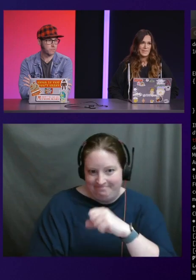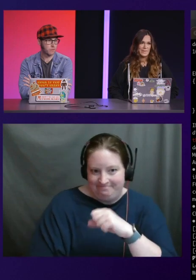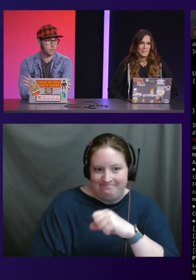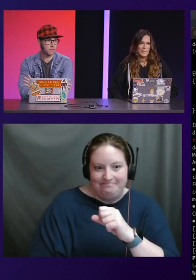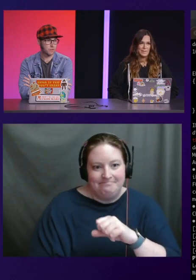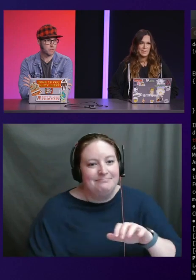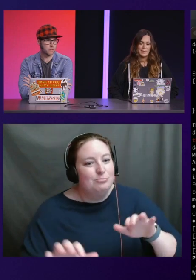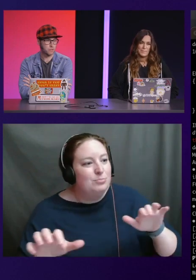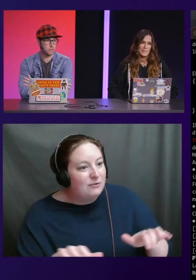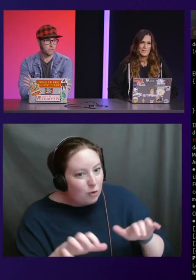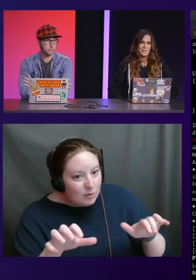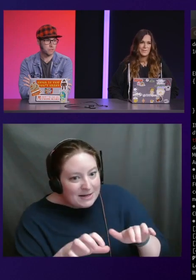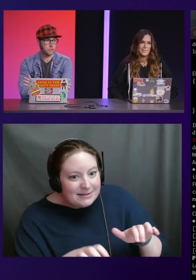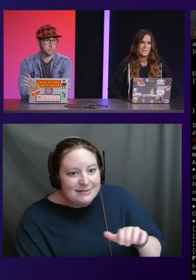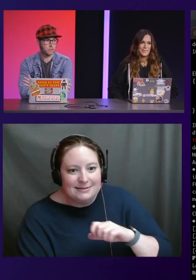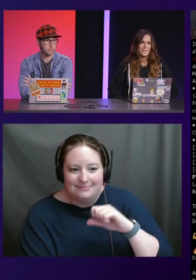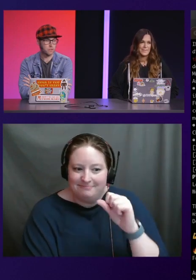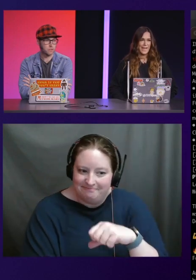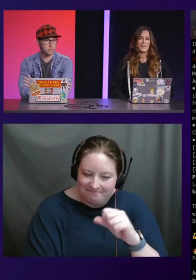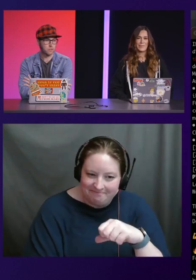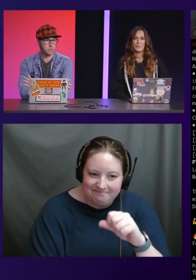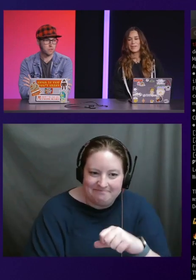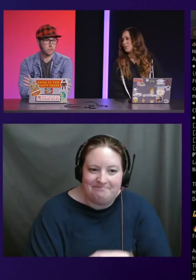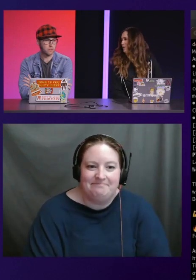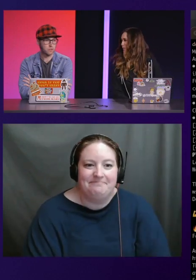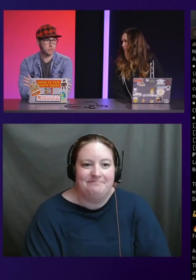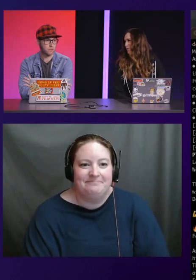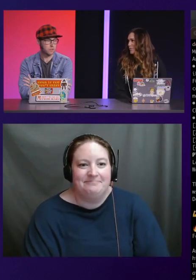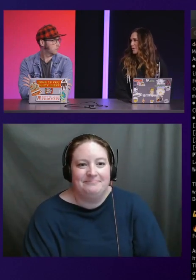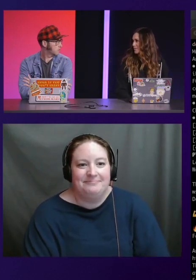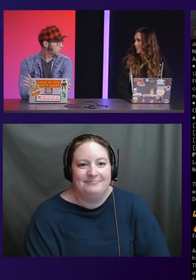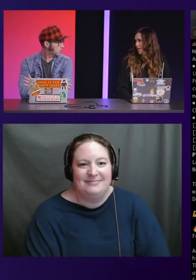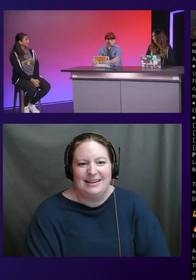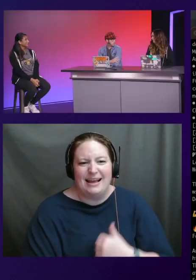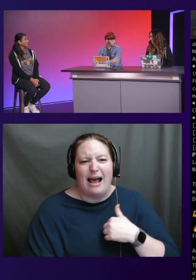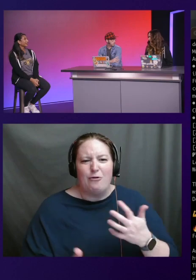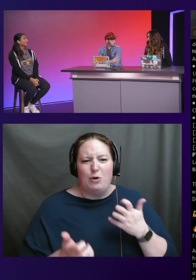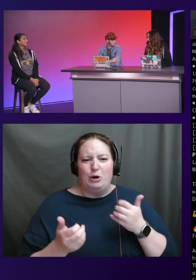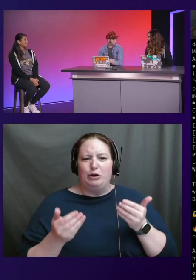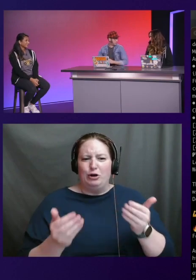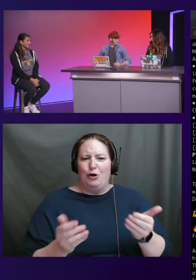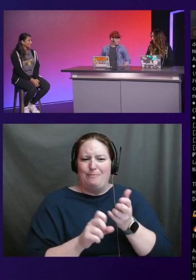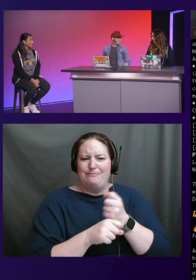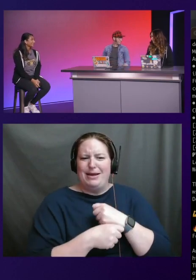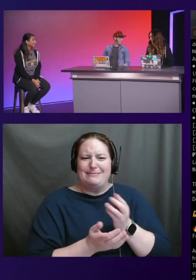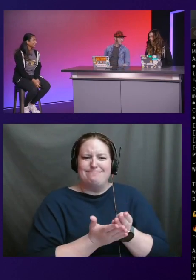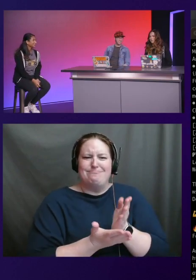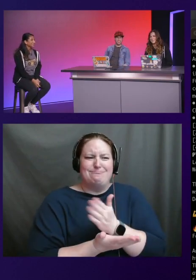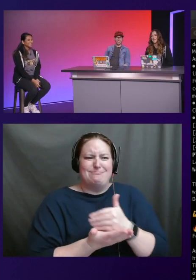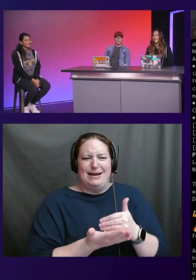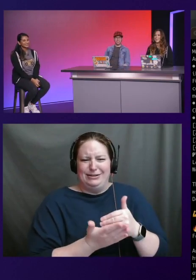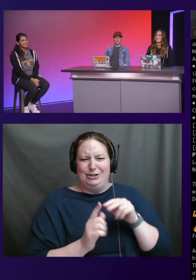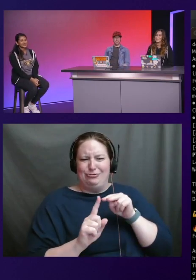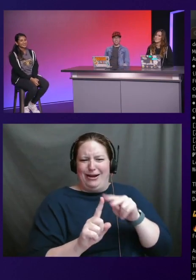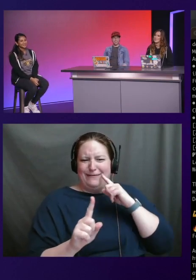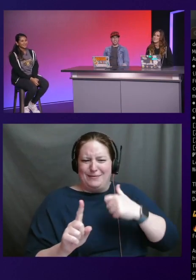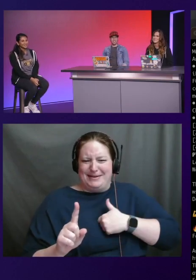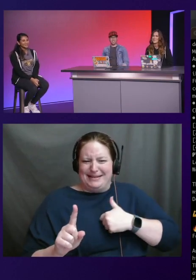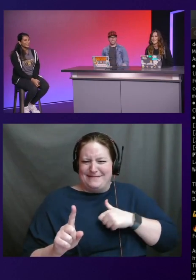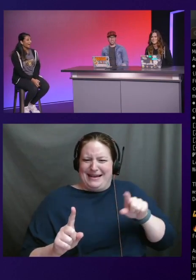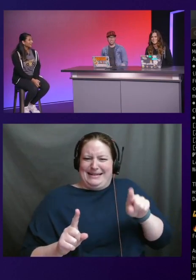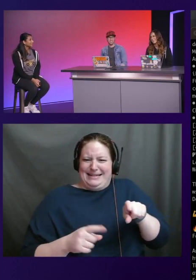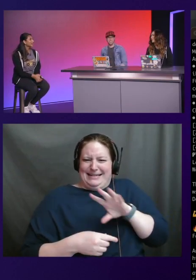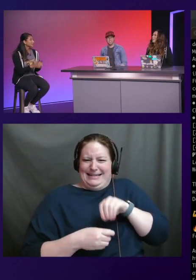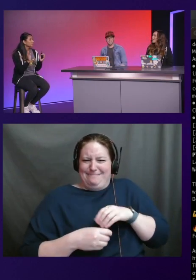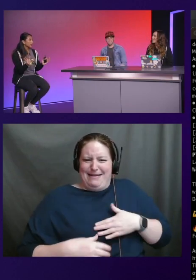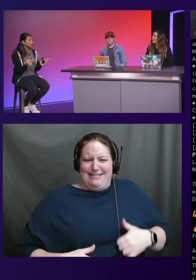performance. I mean, this is, I'm going to go try to create a budget tracker for myself, actually. I think I need one of these in my life. Yeah. I do need one of these in my